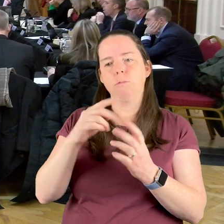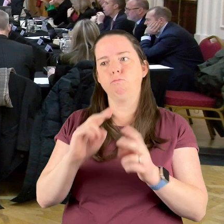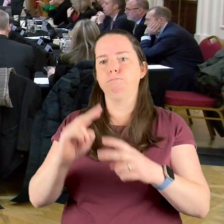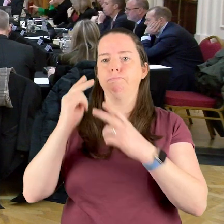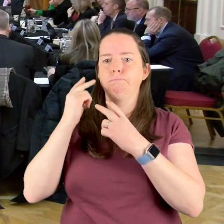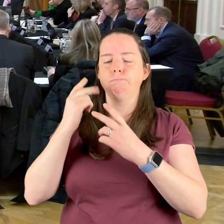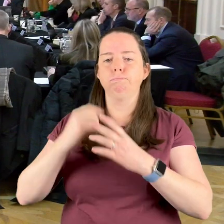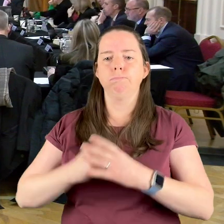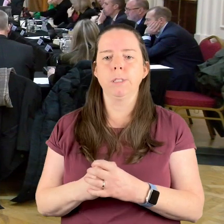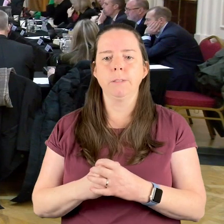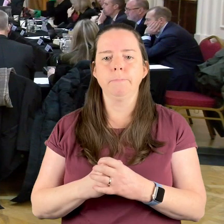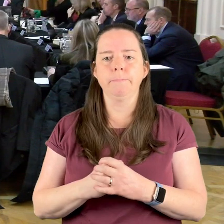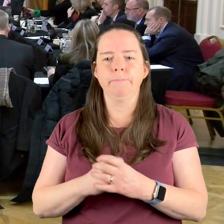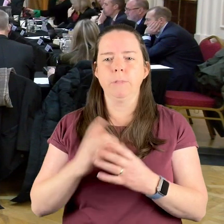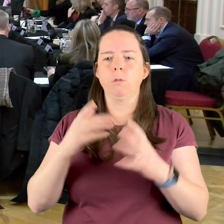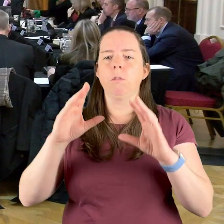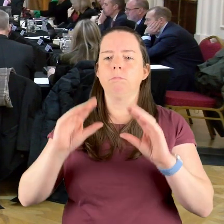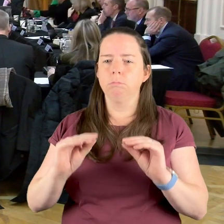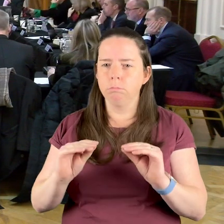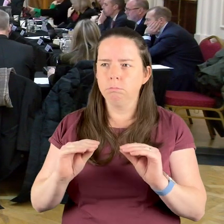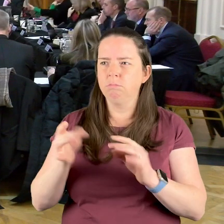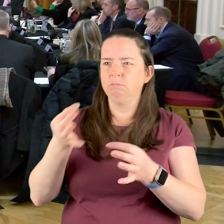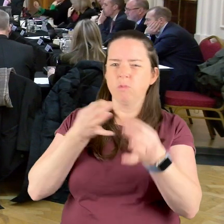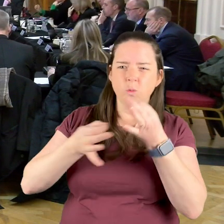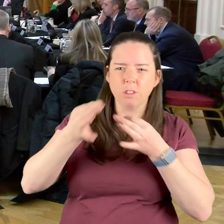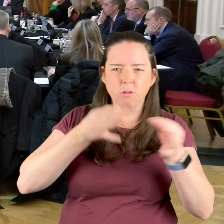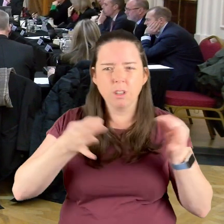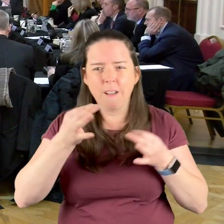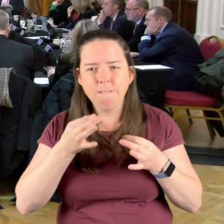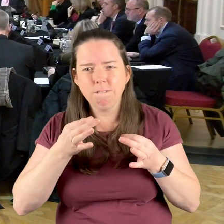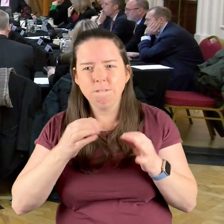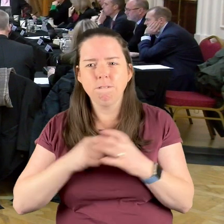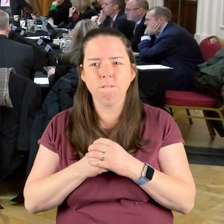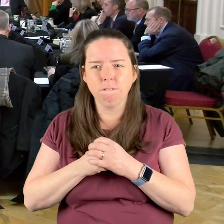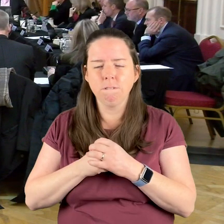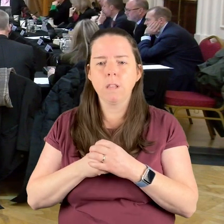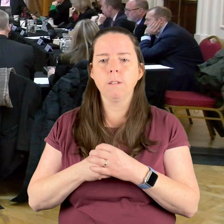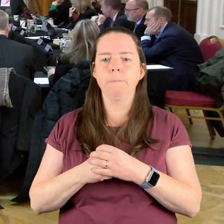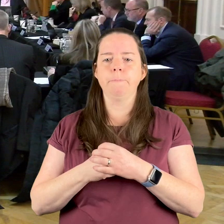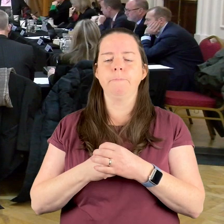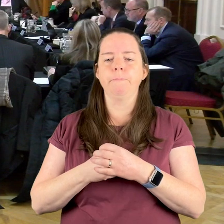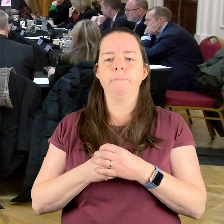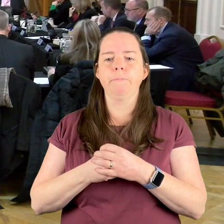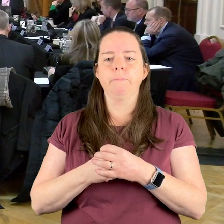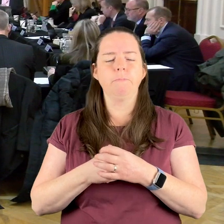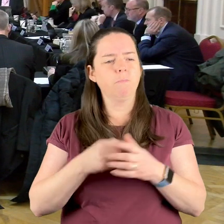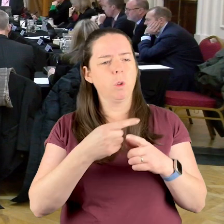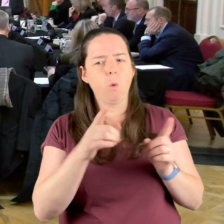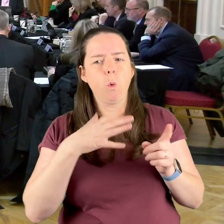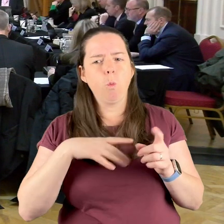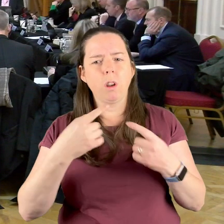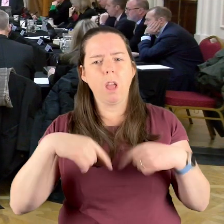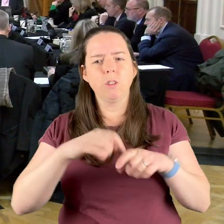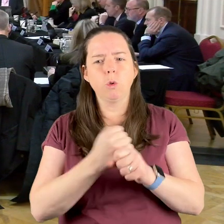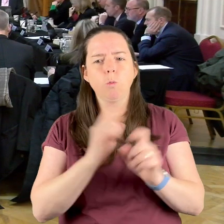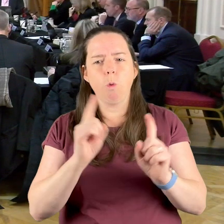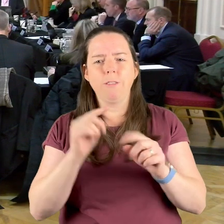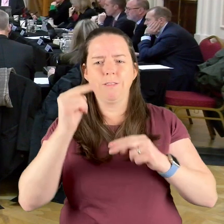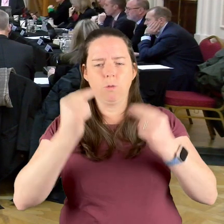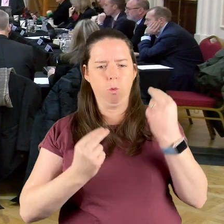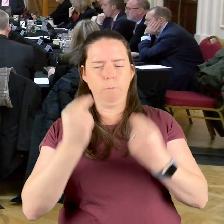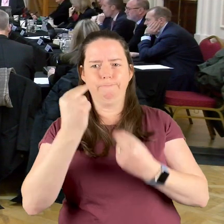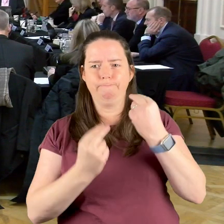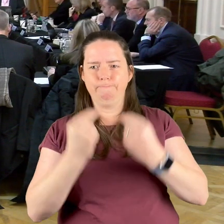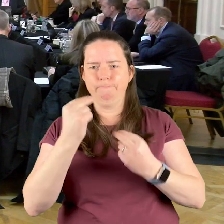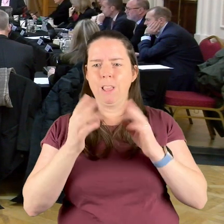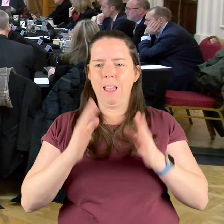sort of like review samples of some of the evidence. So I'm going to pause there for any question around that. So what they want us to do